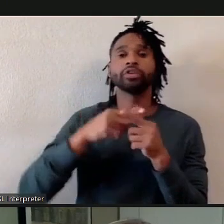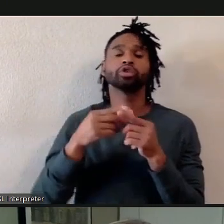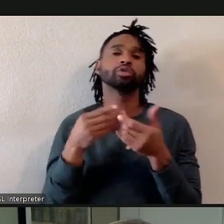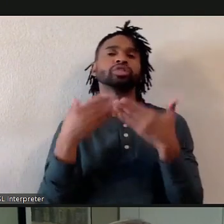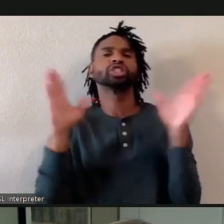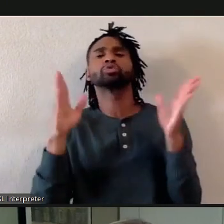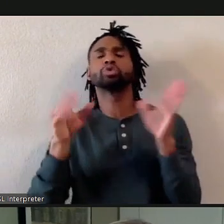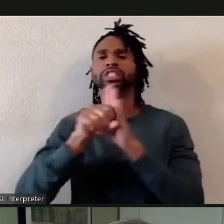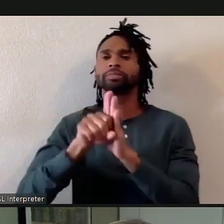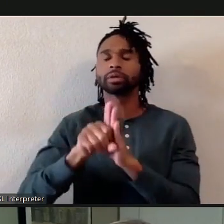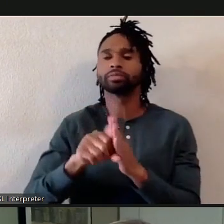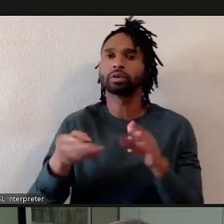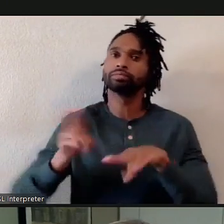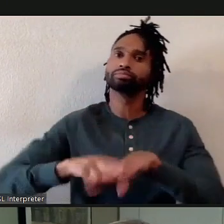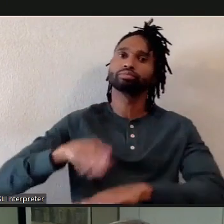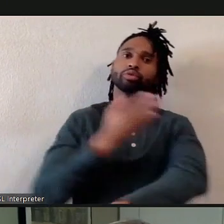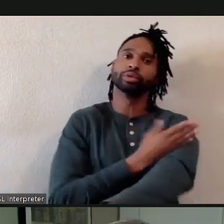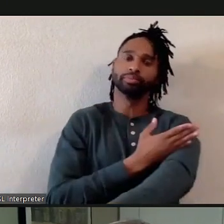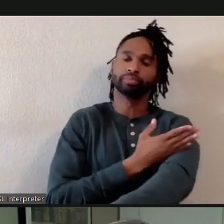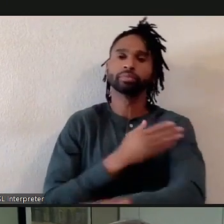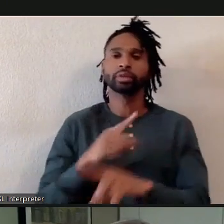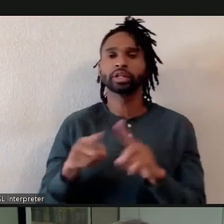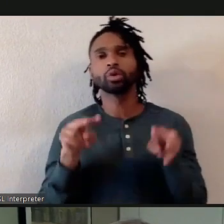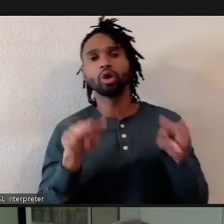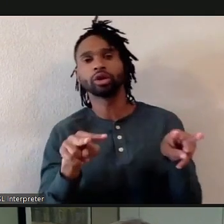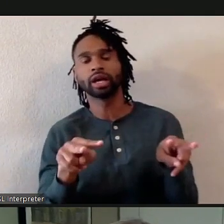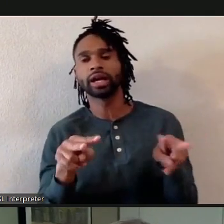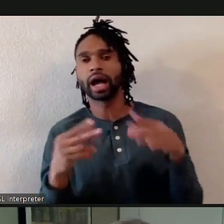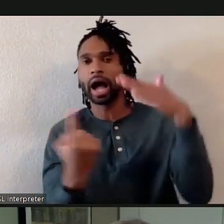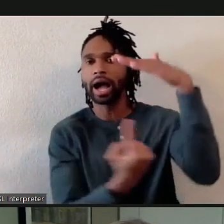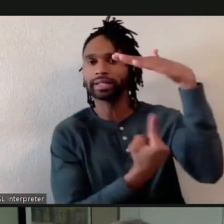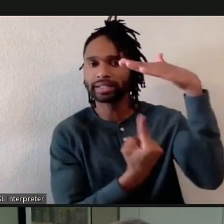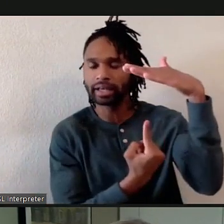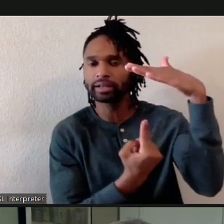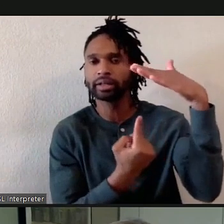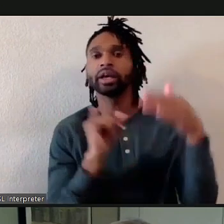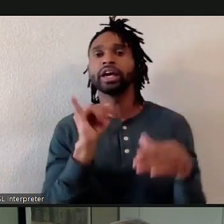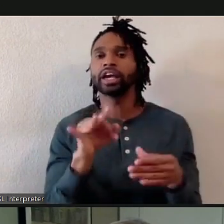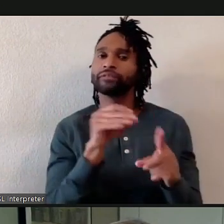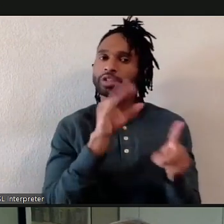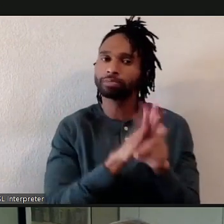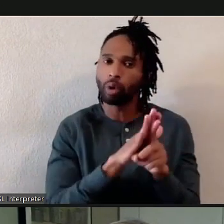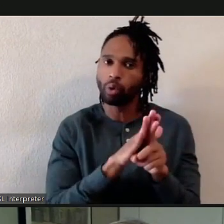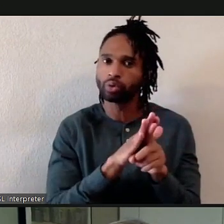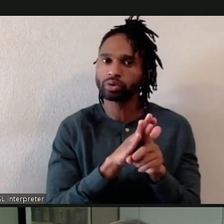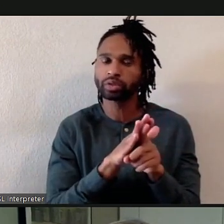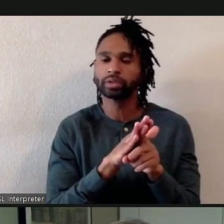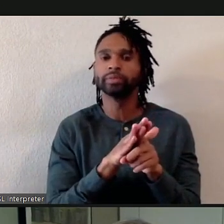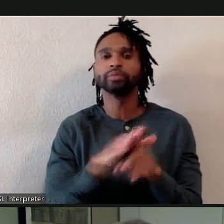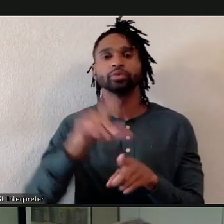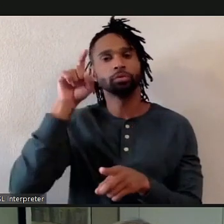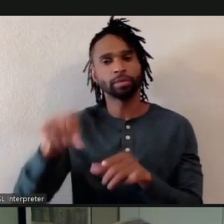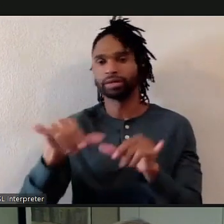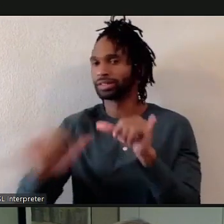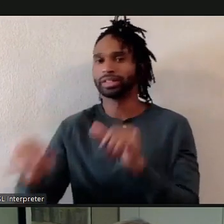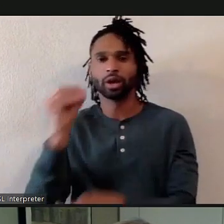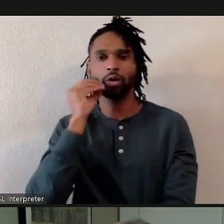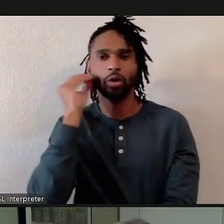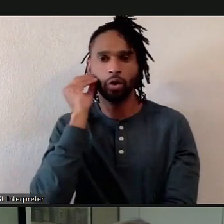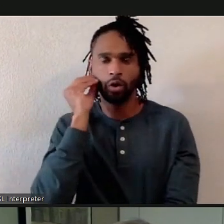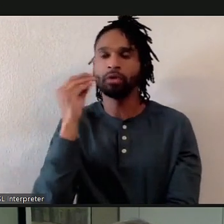So this is what it looks like to isolate. If you've been exposed to somebody, you need to stay home for